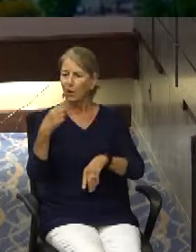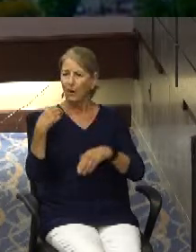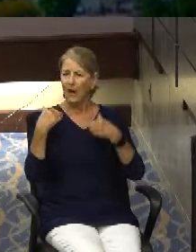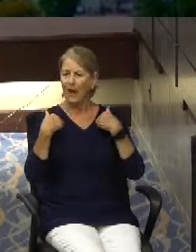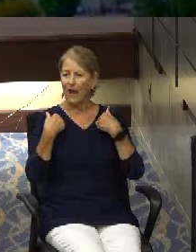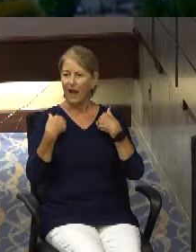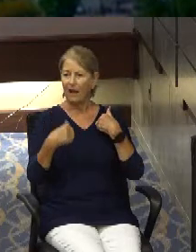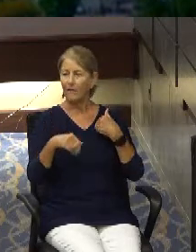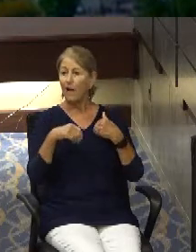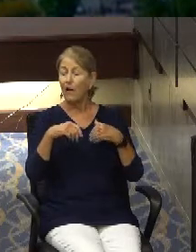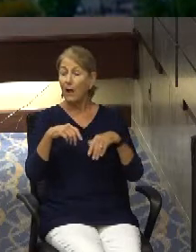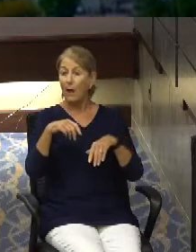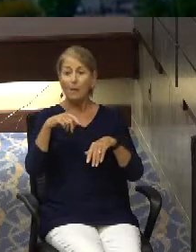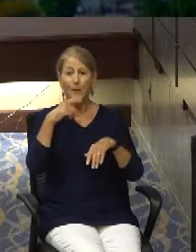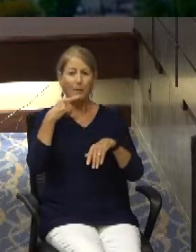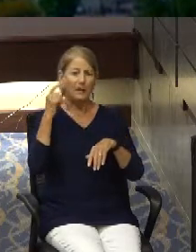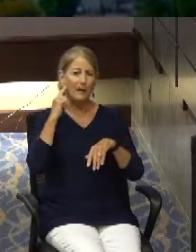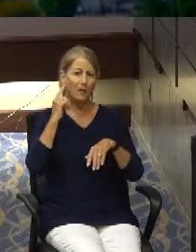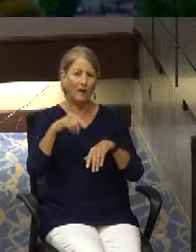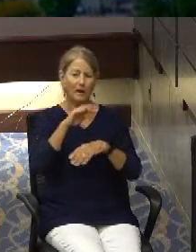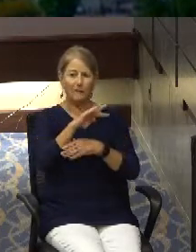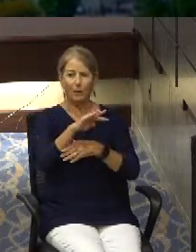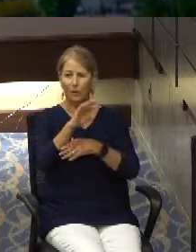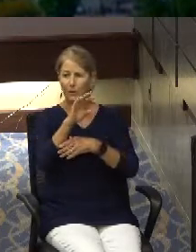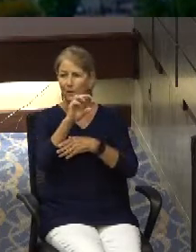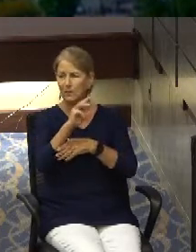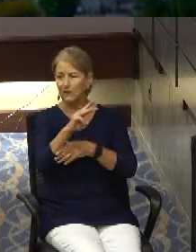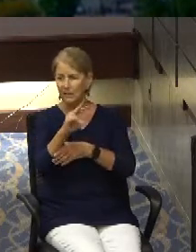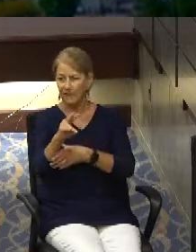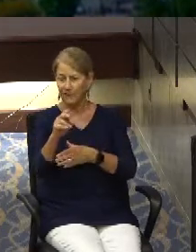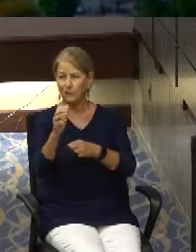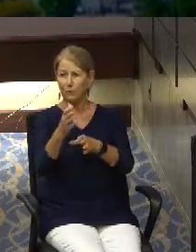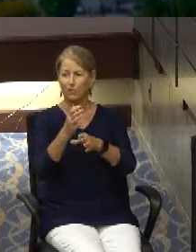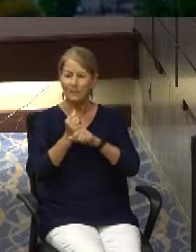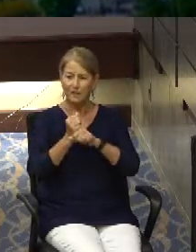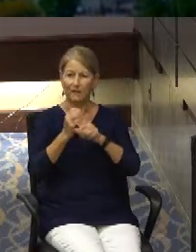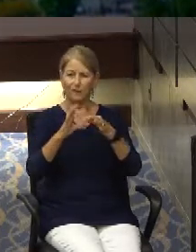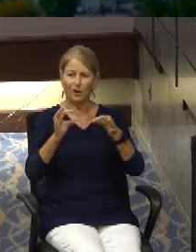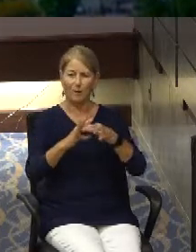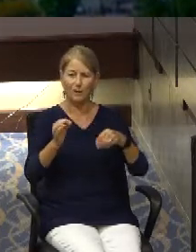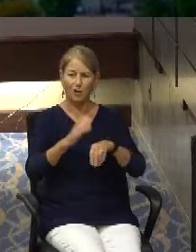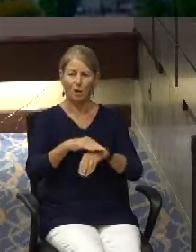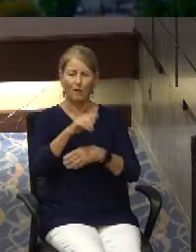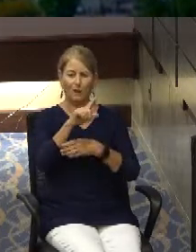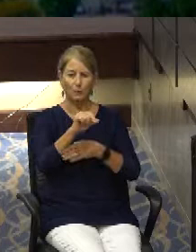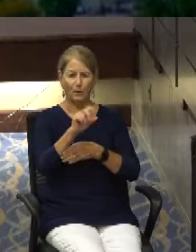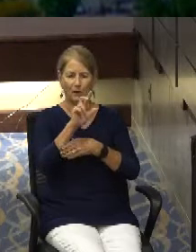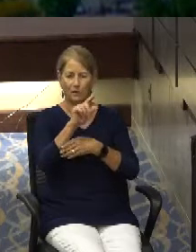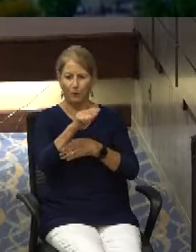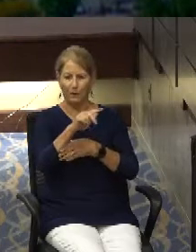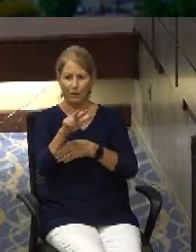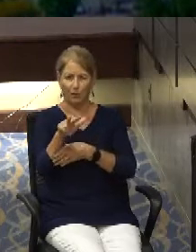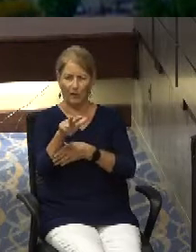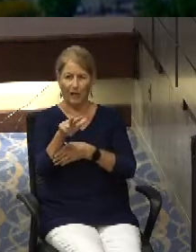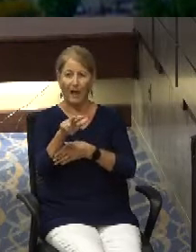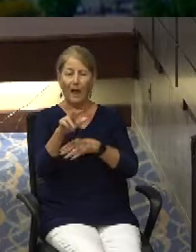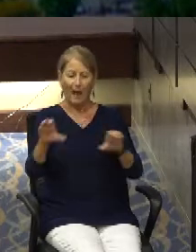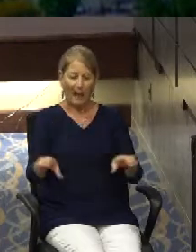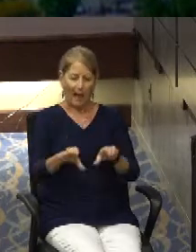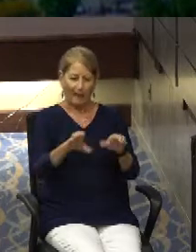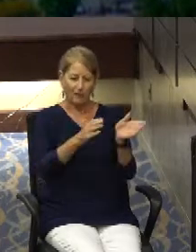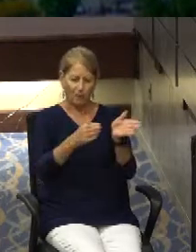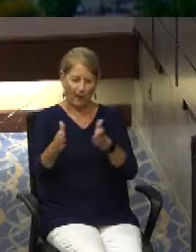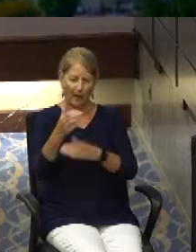hearing 467 on the agenda to receive comments on the 2023 action plan under the Department